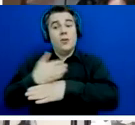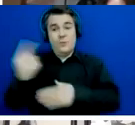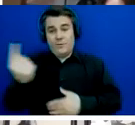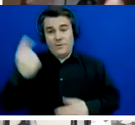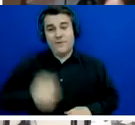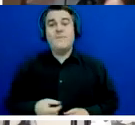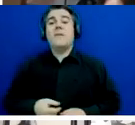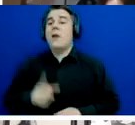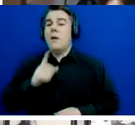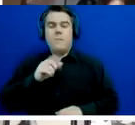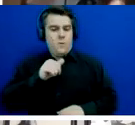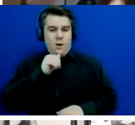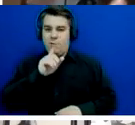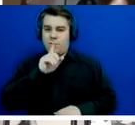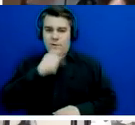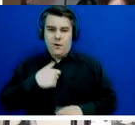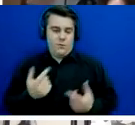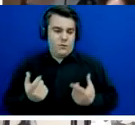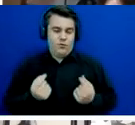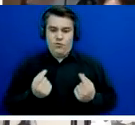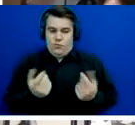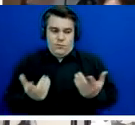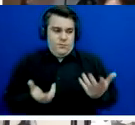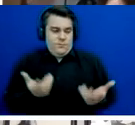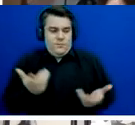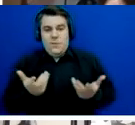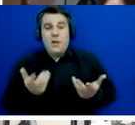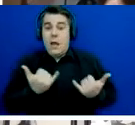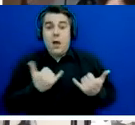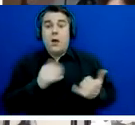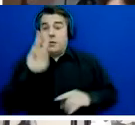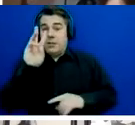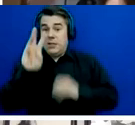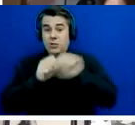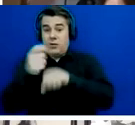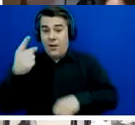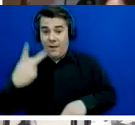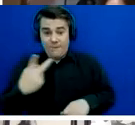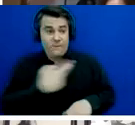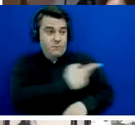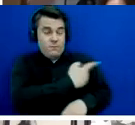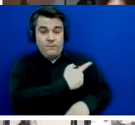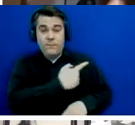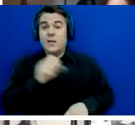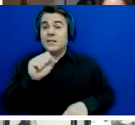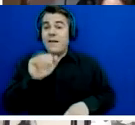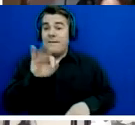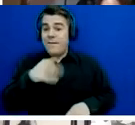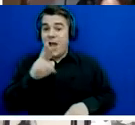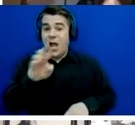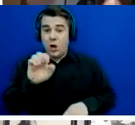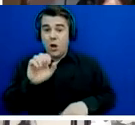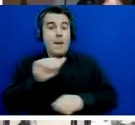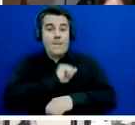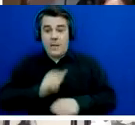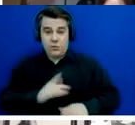And I wasn't even sure what I was doing. We now have been in the business for 6.5 years. We are both Sapphire Ambassadors. I've locked arms with my